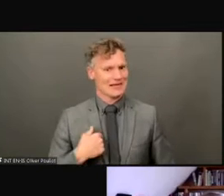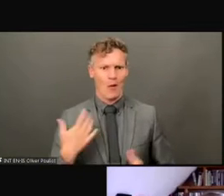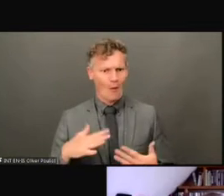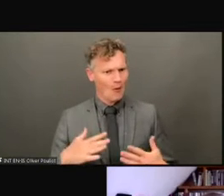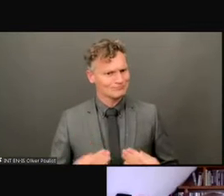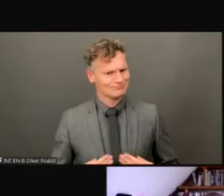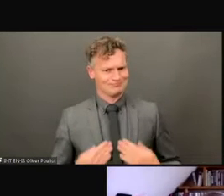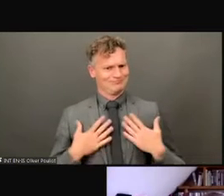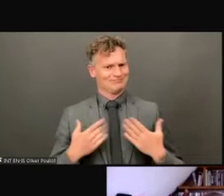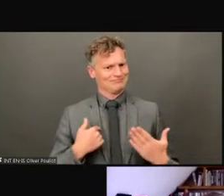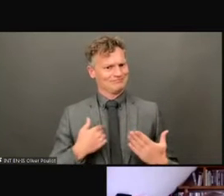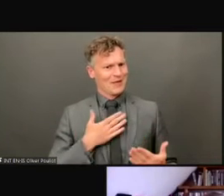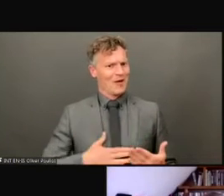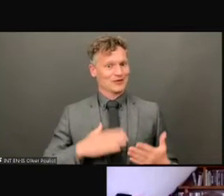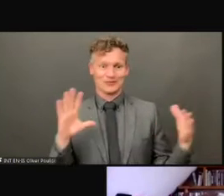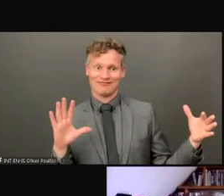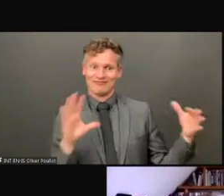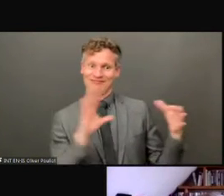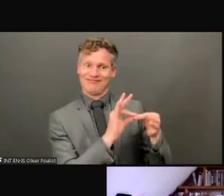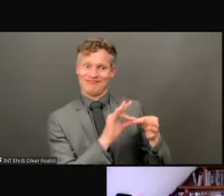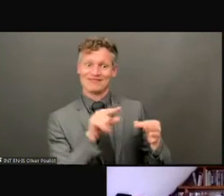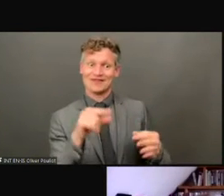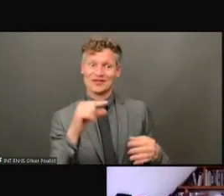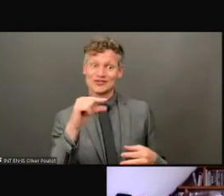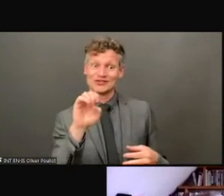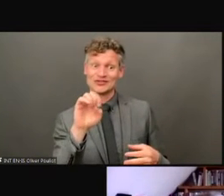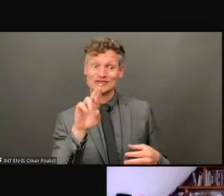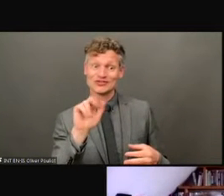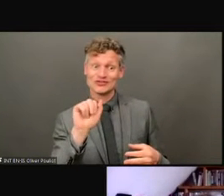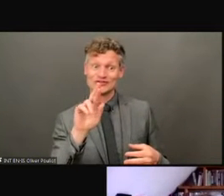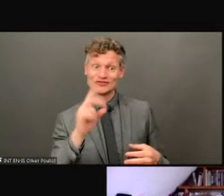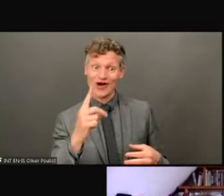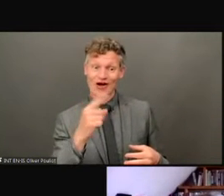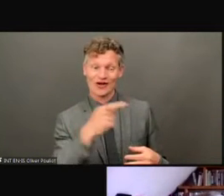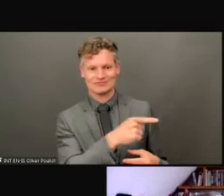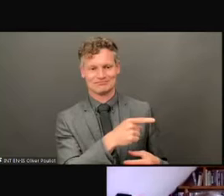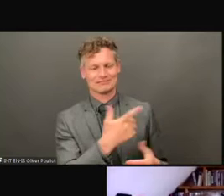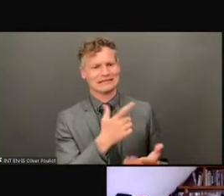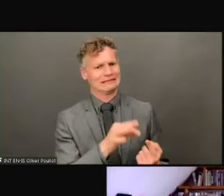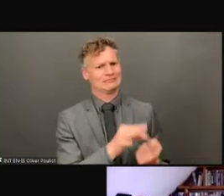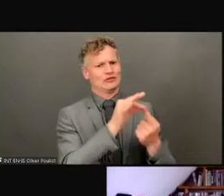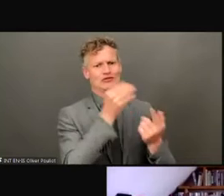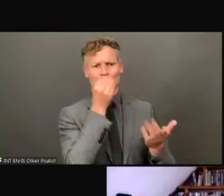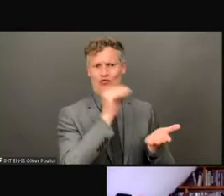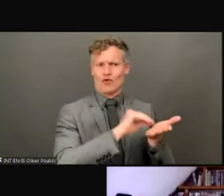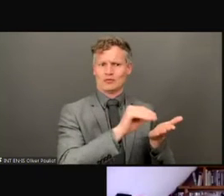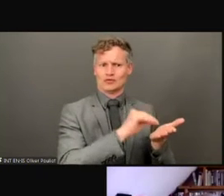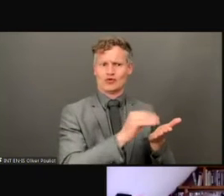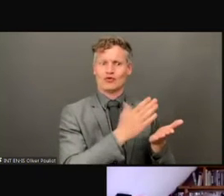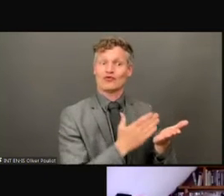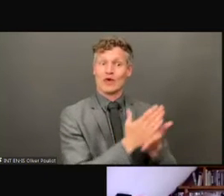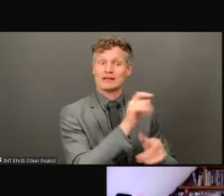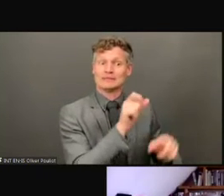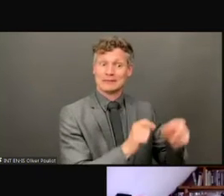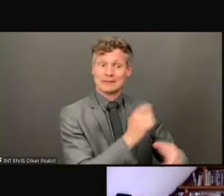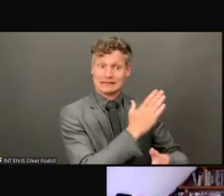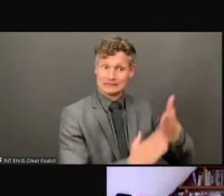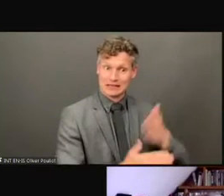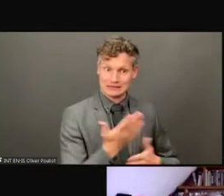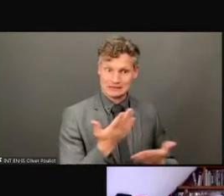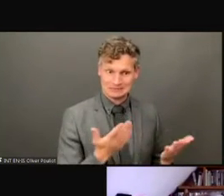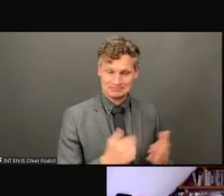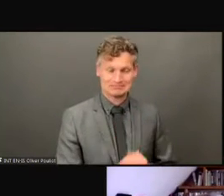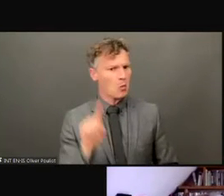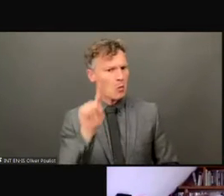Gerard, the Special Rapporteur on the rights of persons with disabilities. I can tell you why. I'm looking forward to